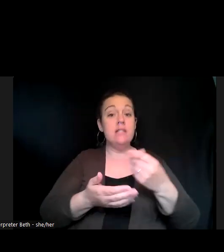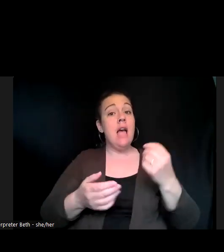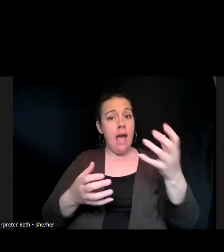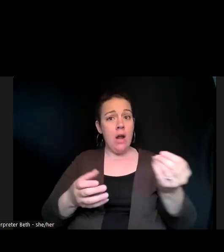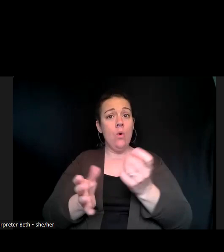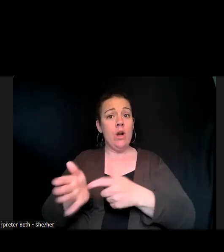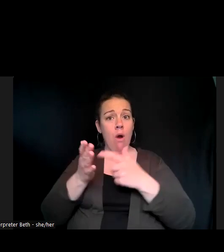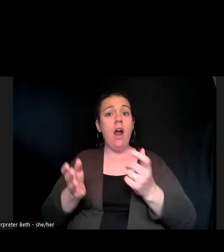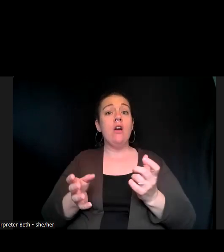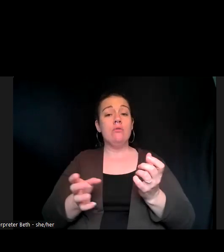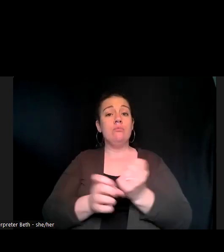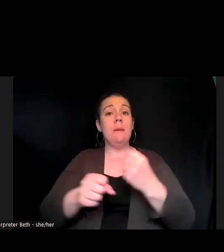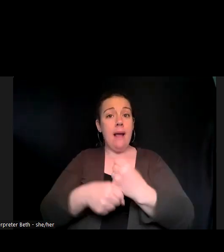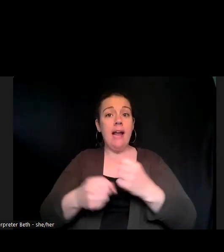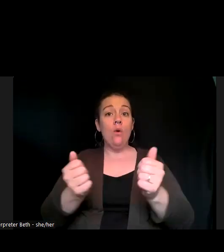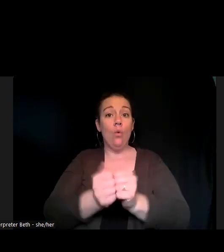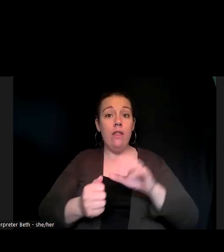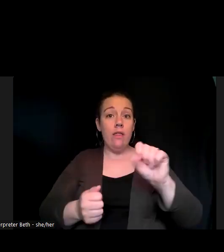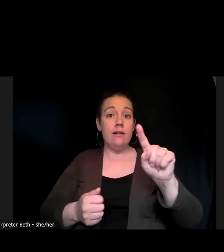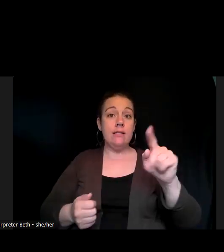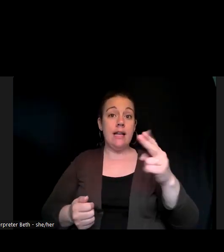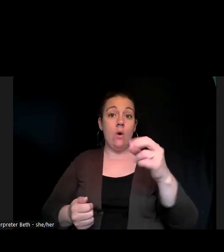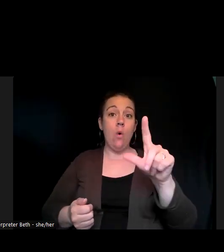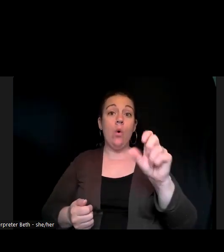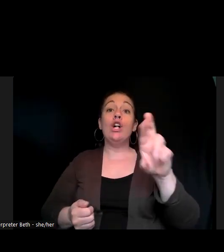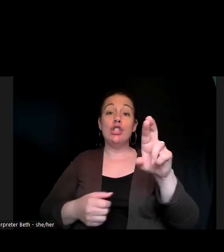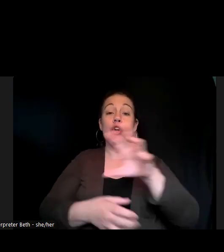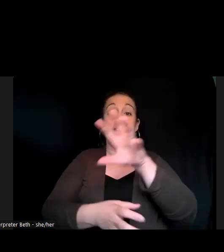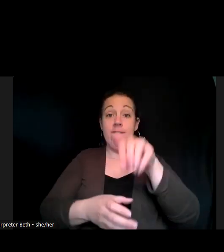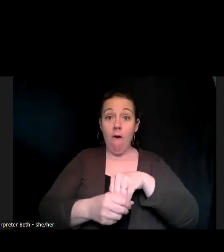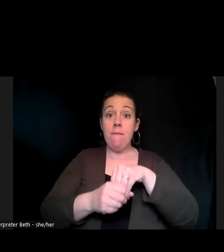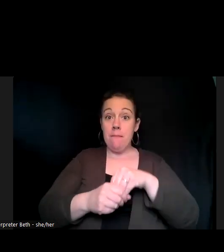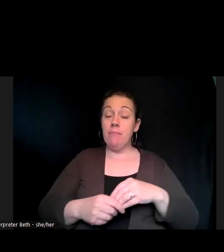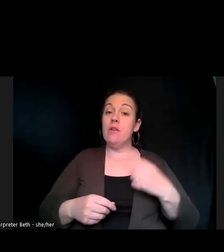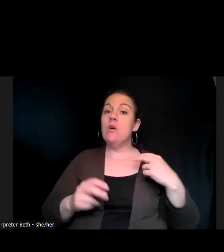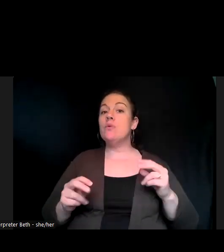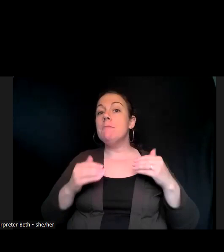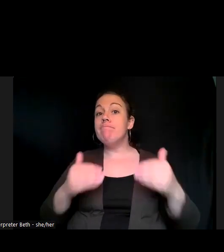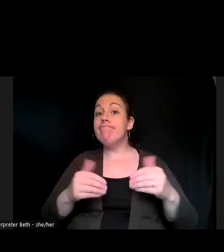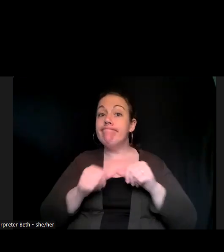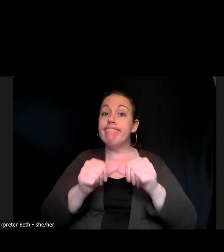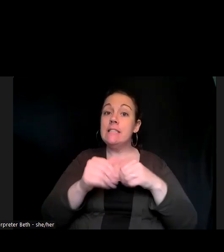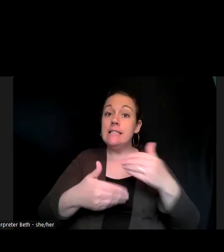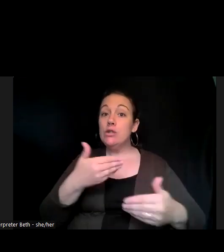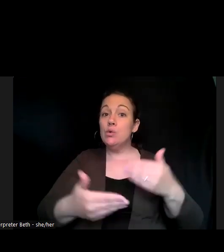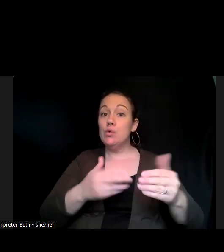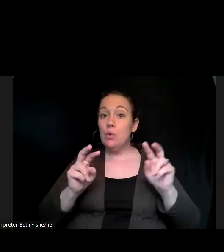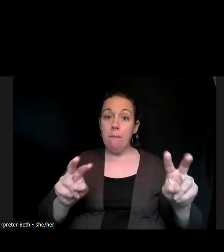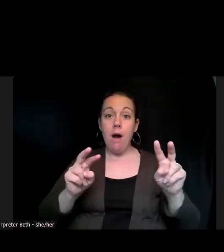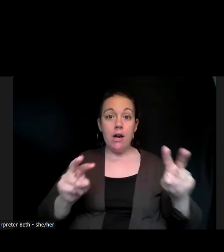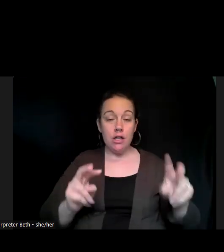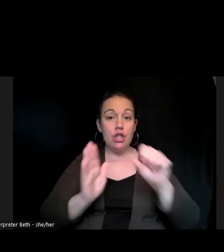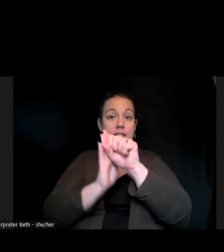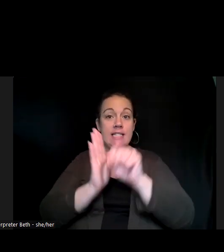stakeholder engagement. And so as we continue to move forward in monitoring our states, we're going to make sure that they